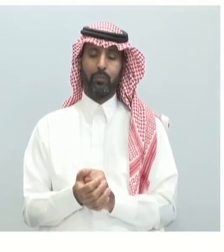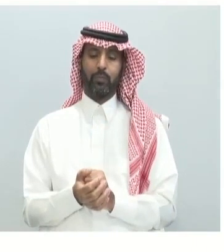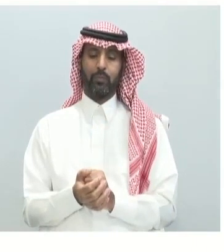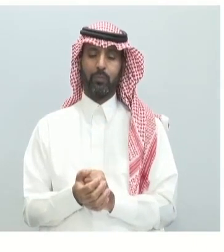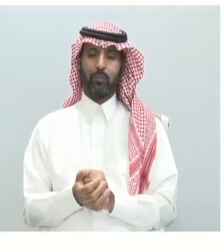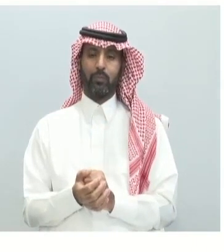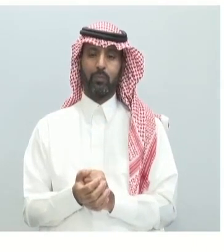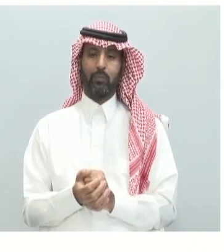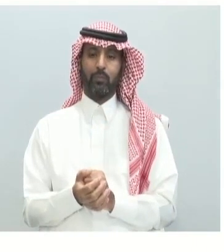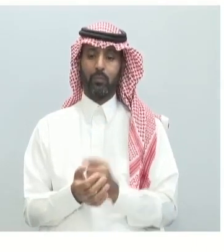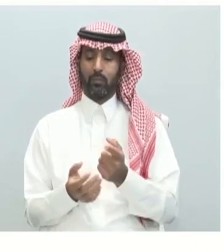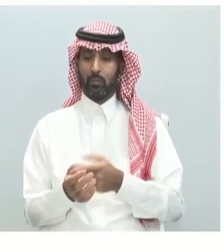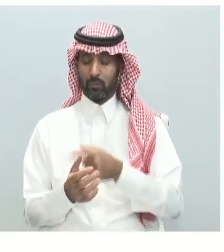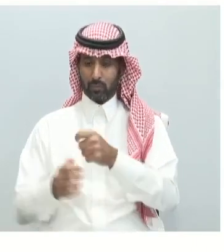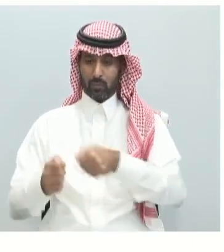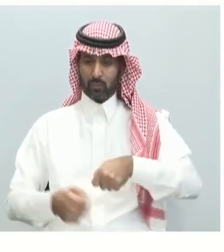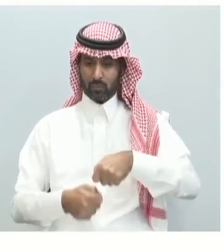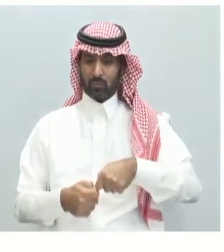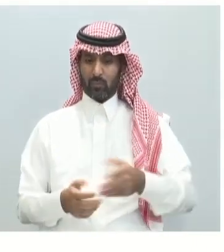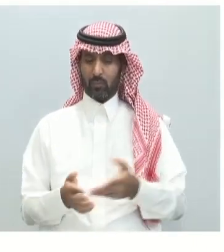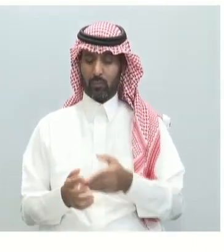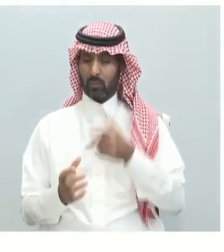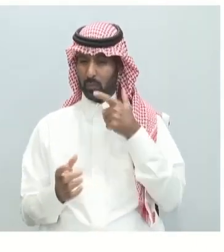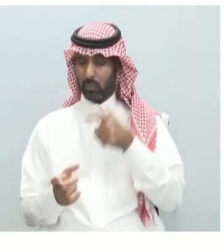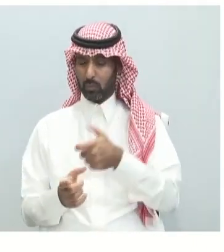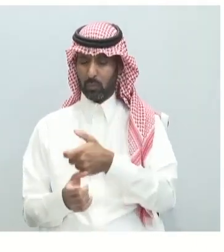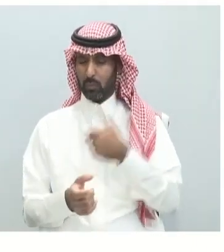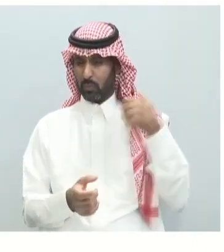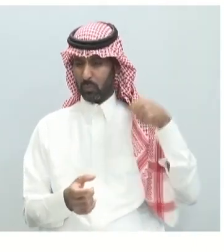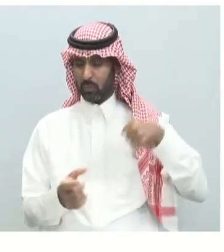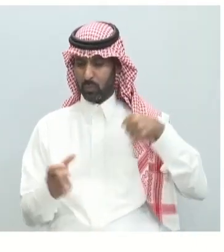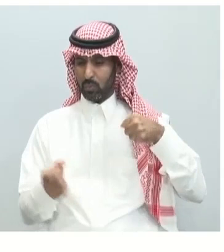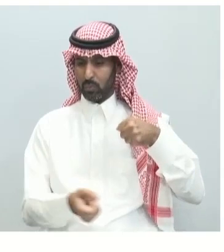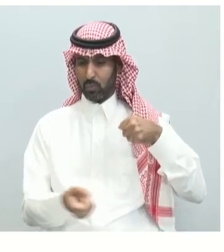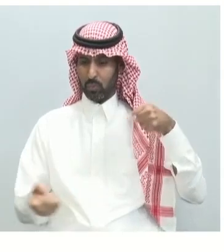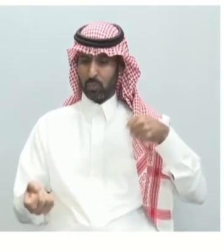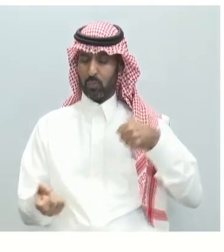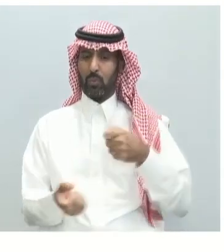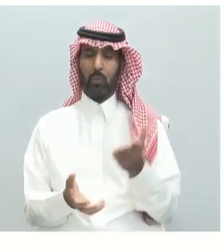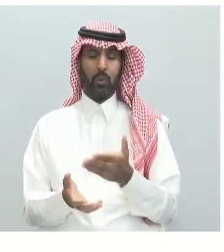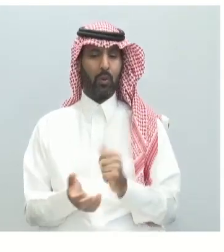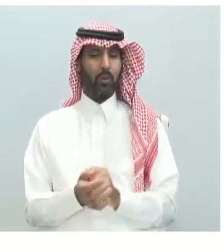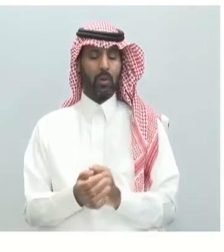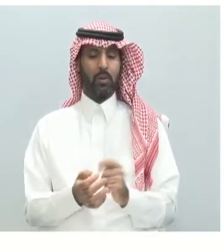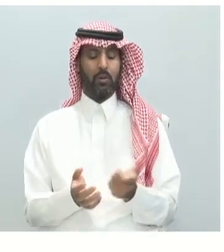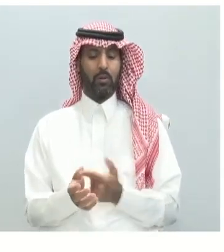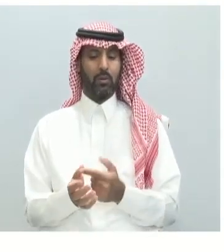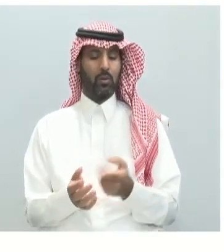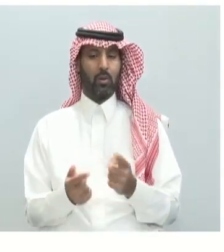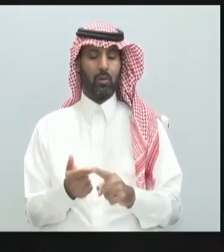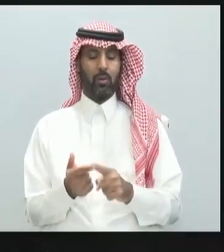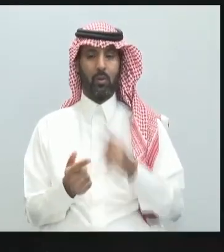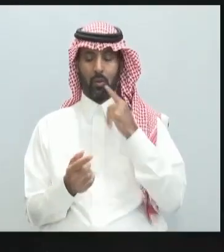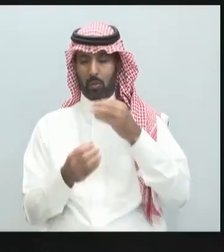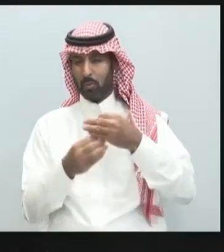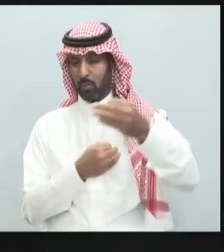A, they're grown with pesticides, B, they're often shipped from far away. So in the article, what